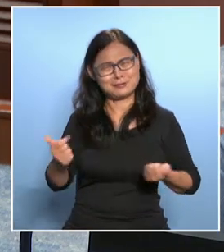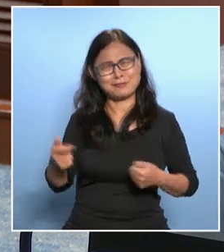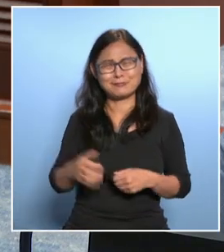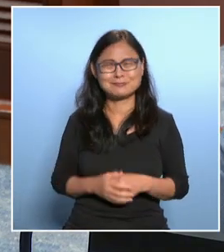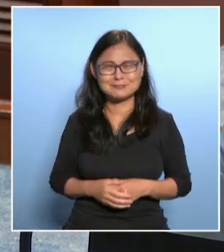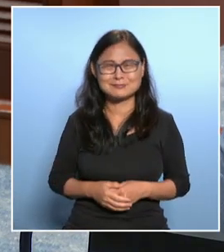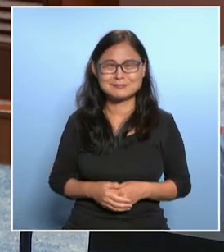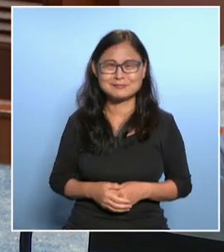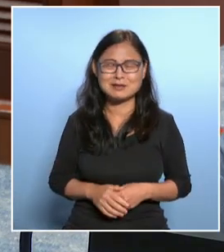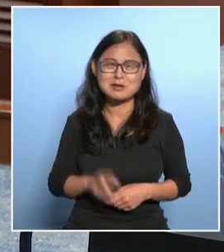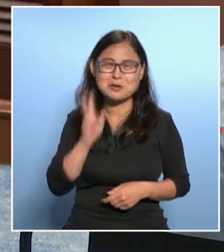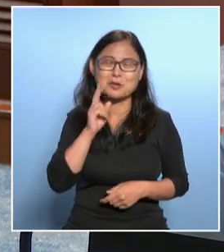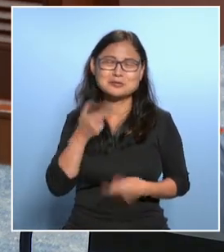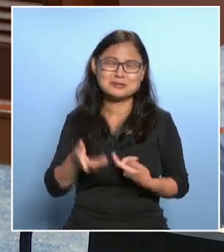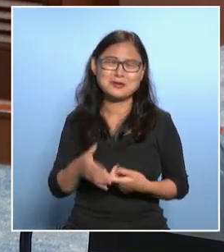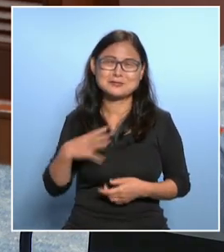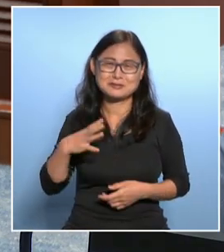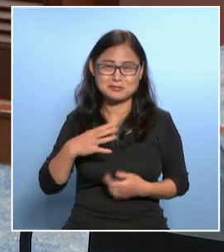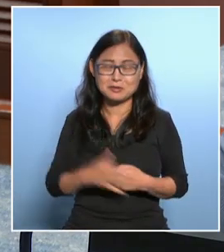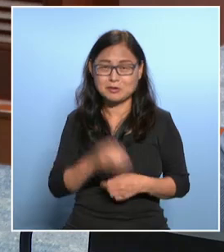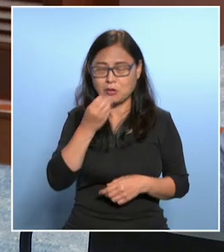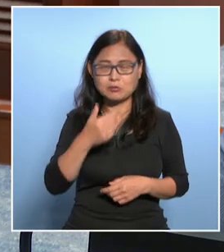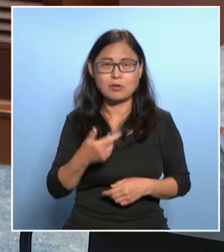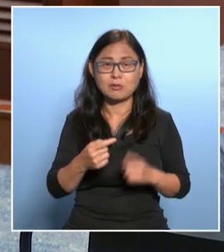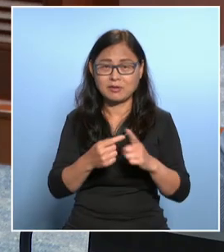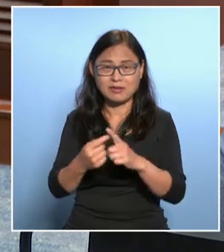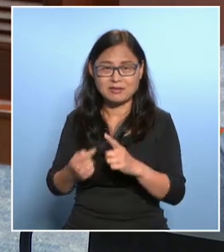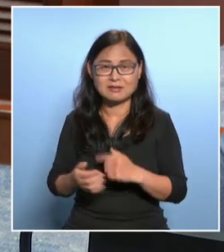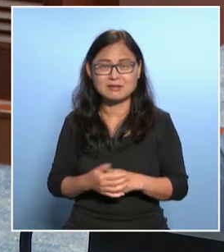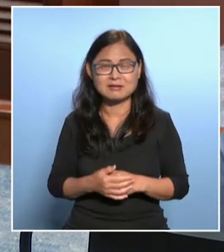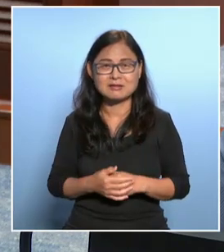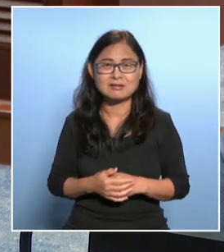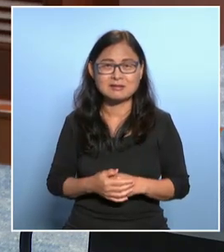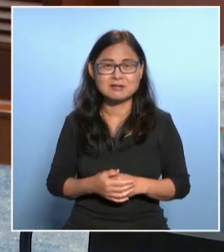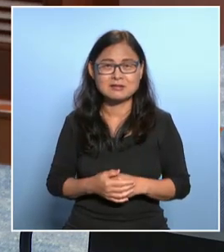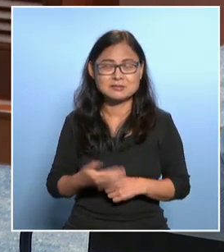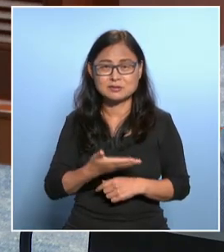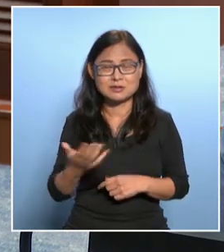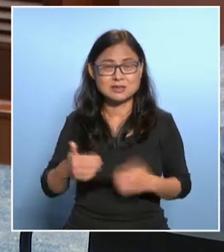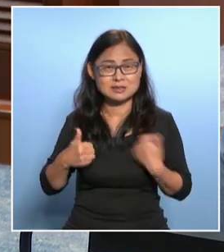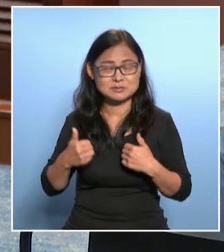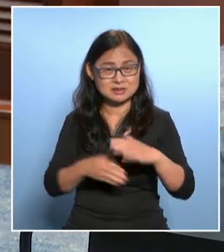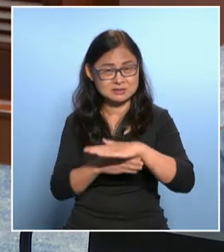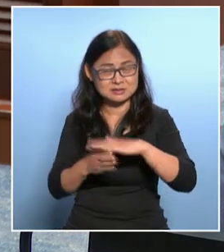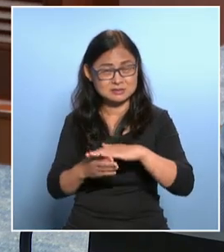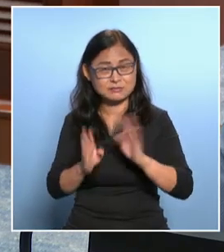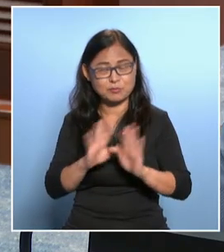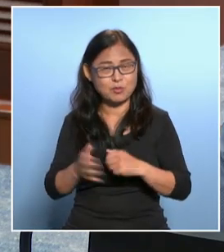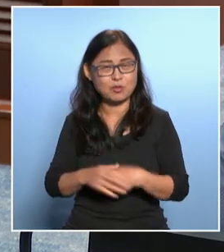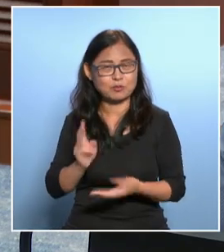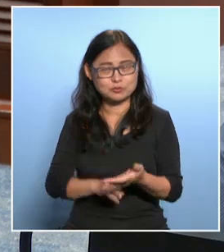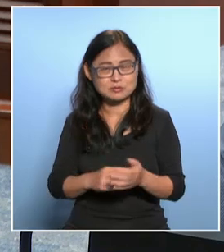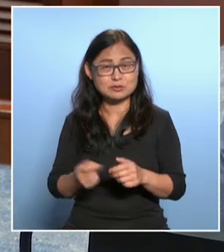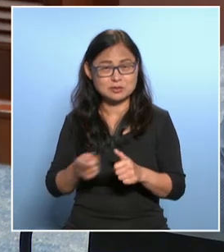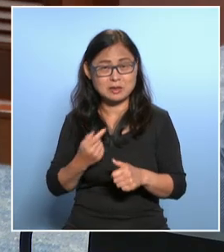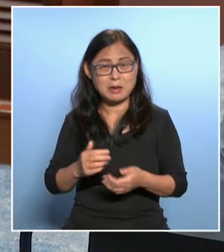still have the appetite to eat. Well, I could see that he has